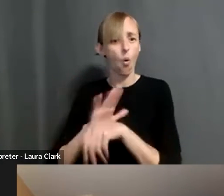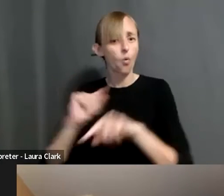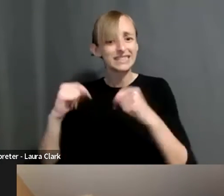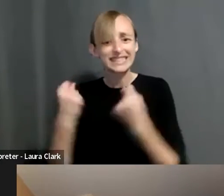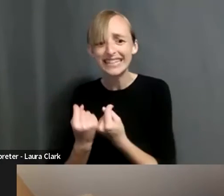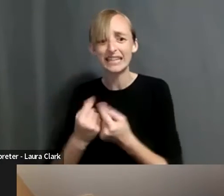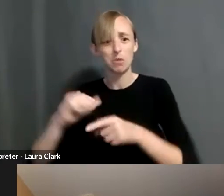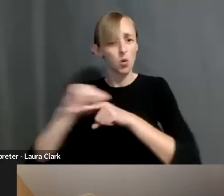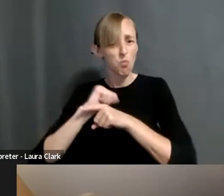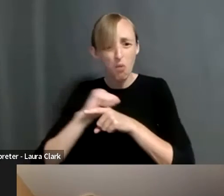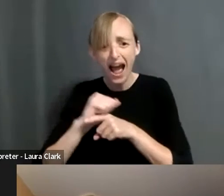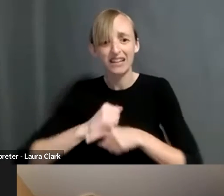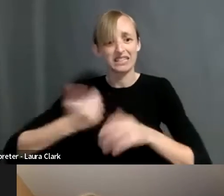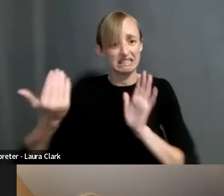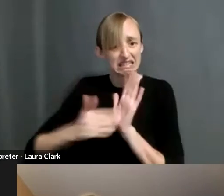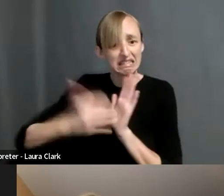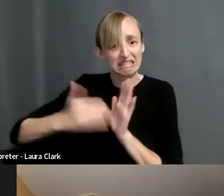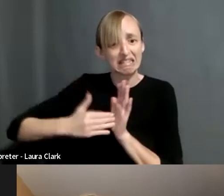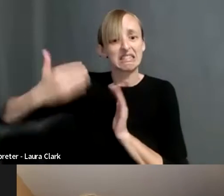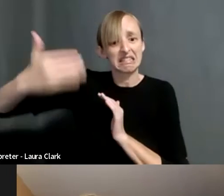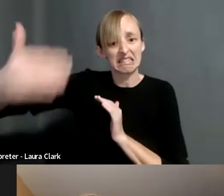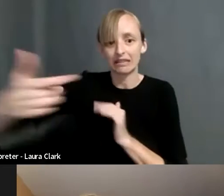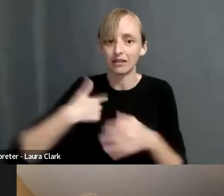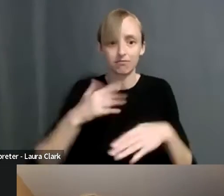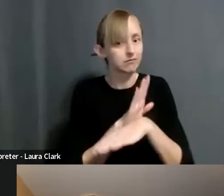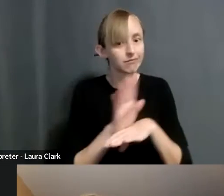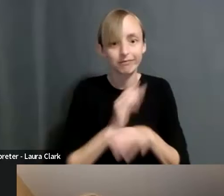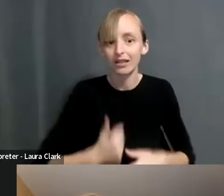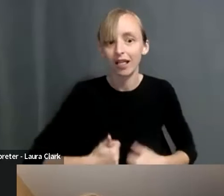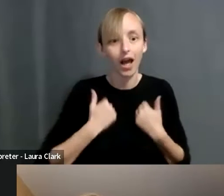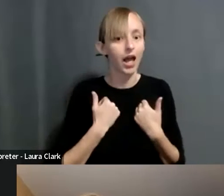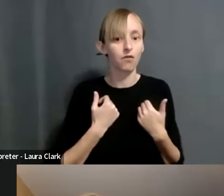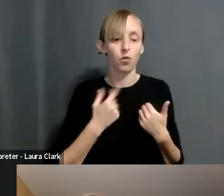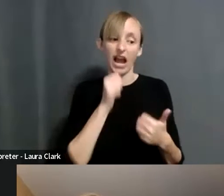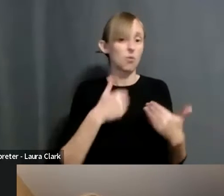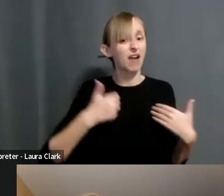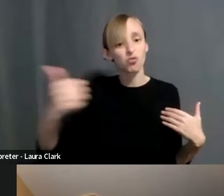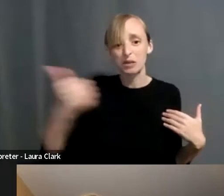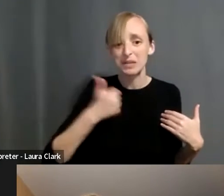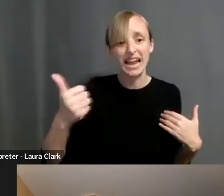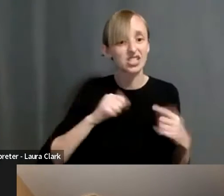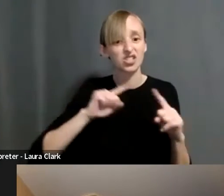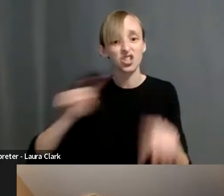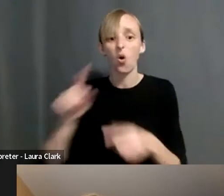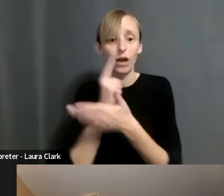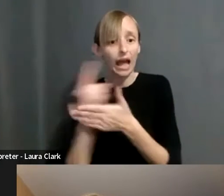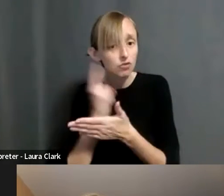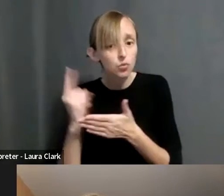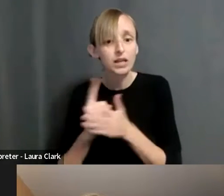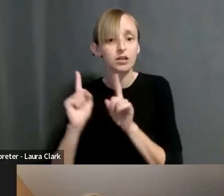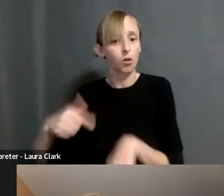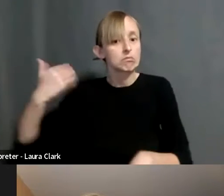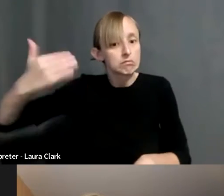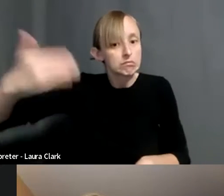all these practices. I've got too much going on, or I can't have somebody transporting me every single time.